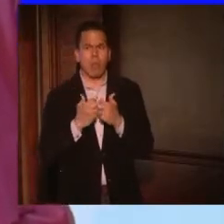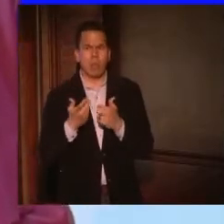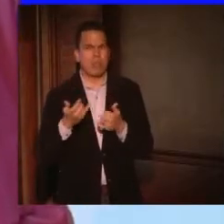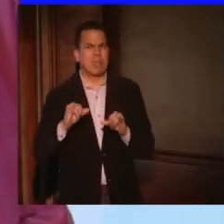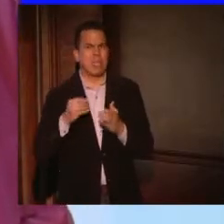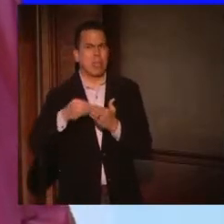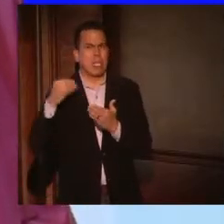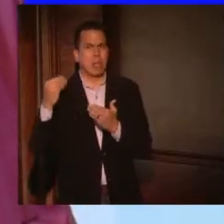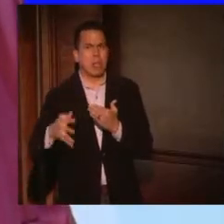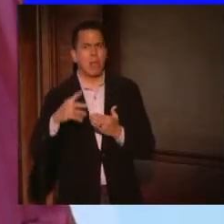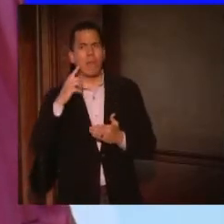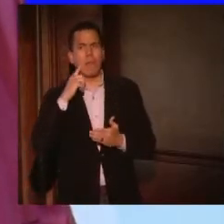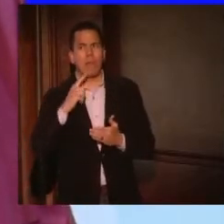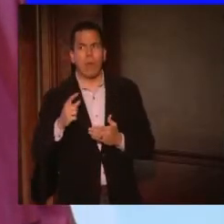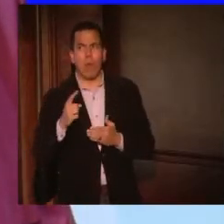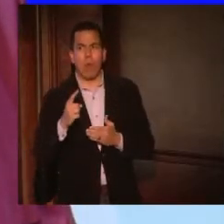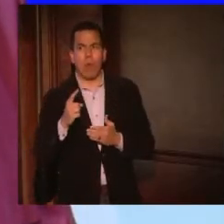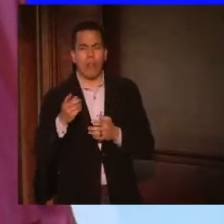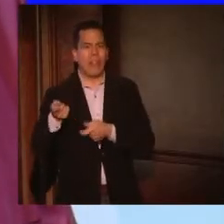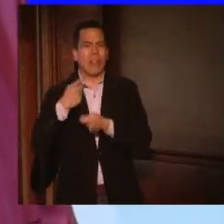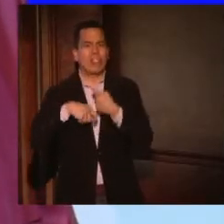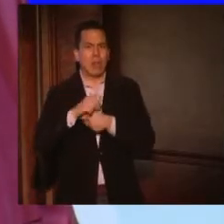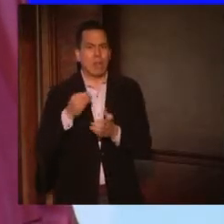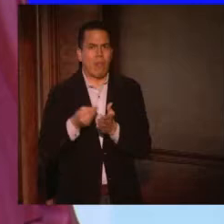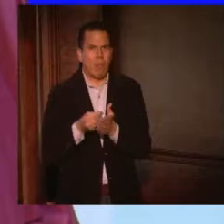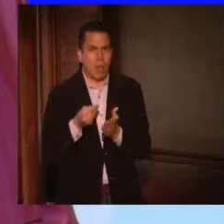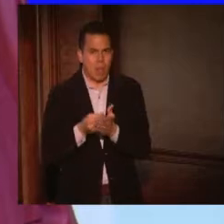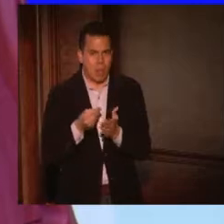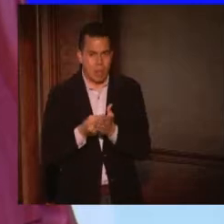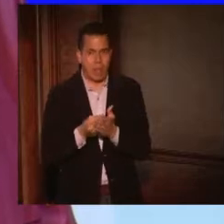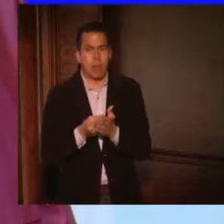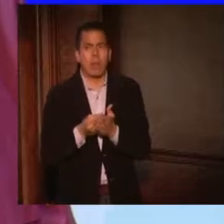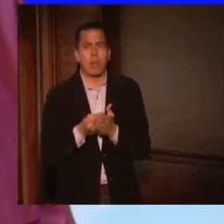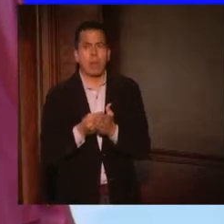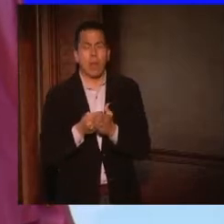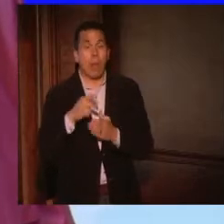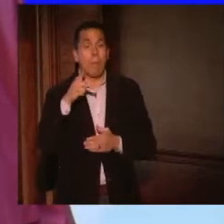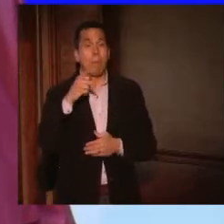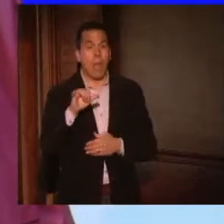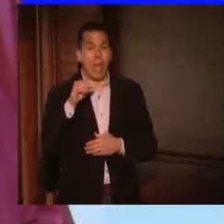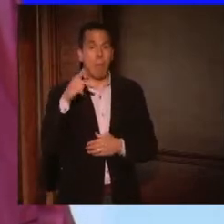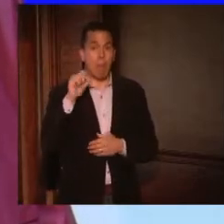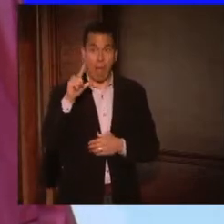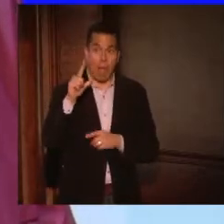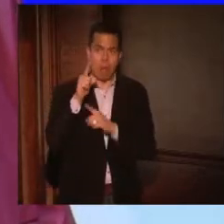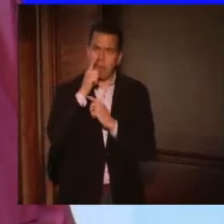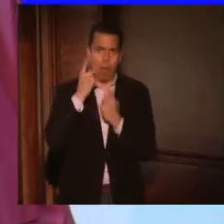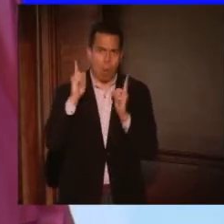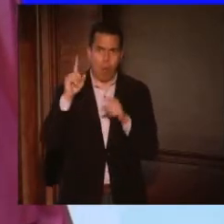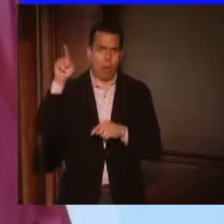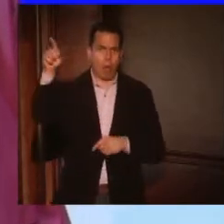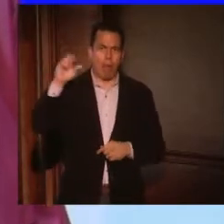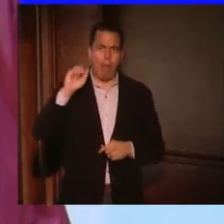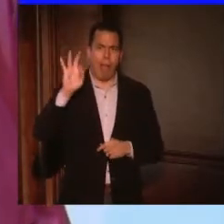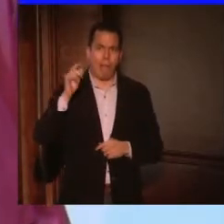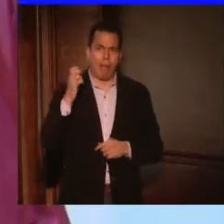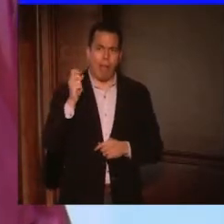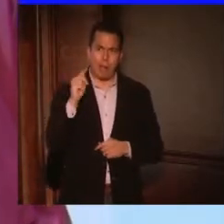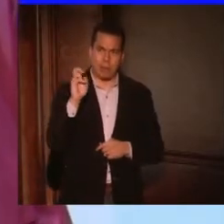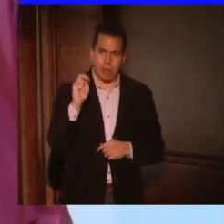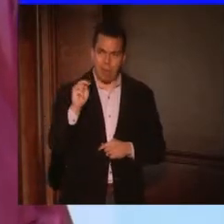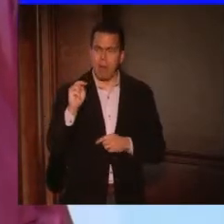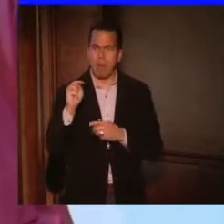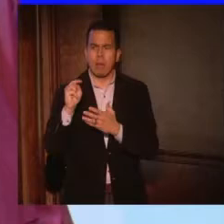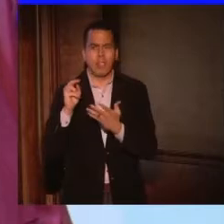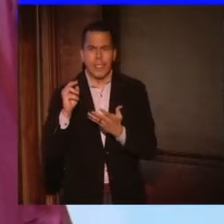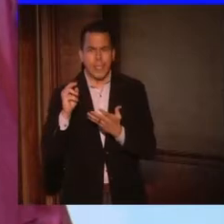for exchange of the money. And then we look at the PayPal, but PayPal didn't work in Afghanistan, so we didn't know how to do it. And